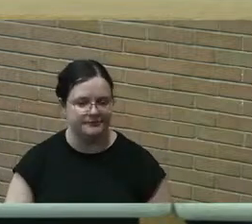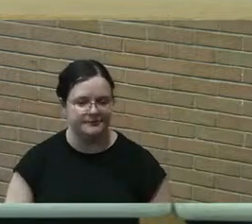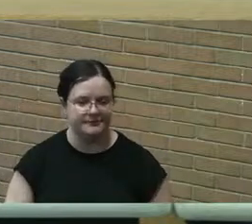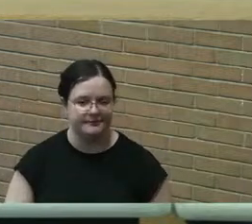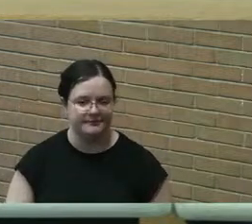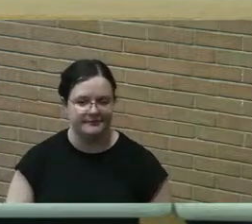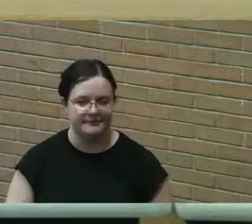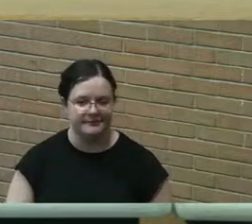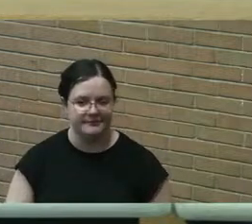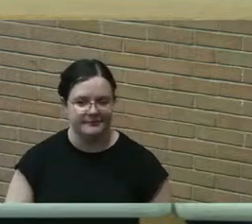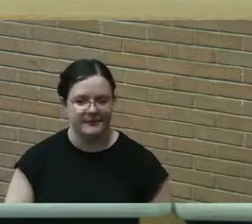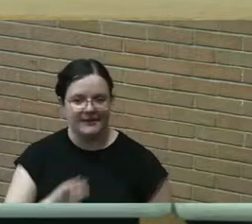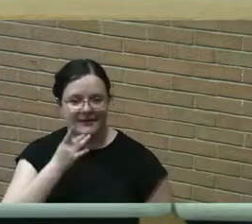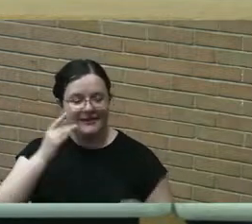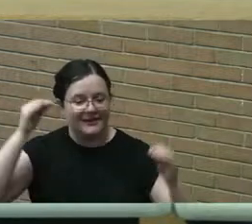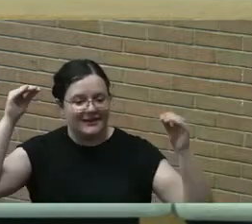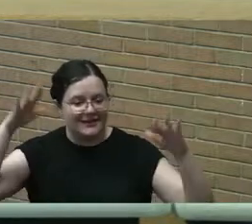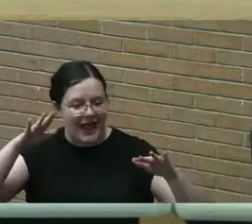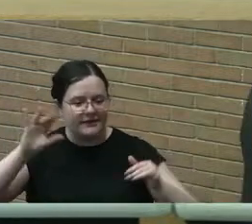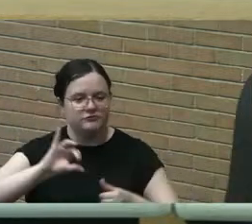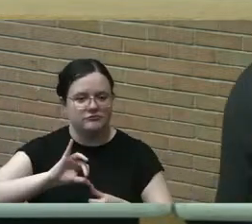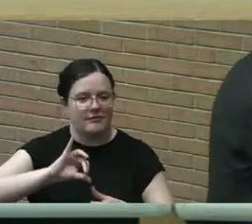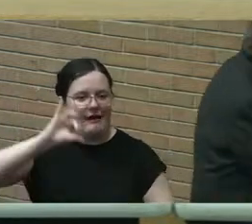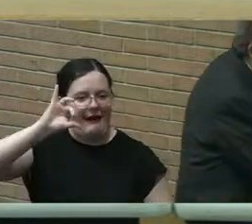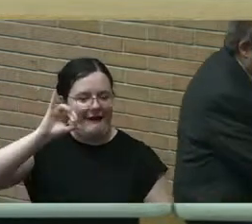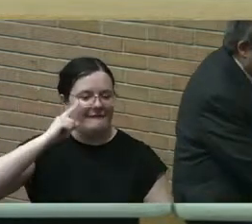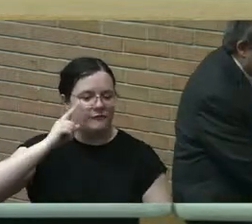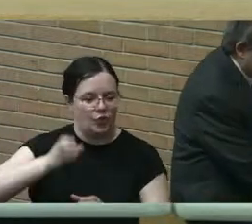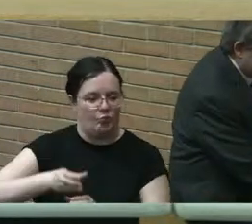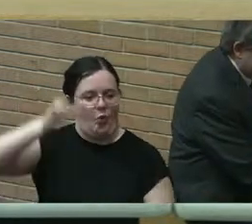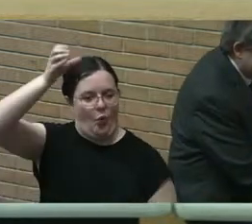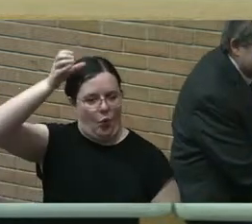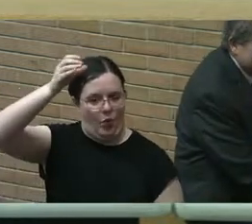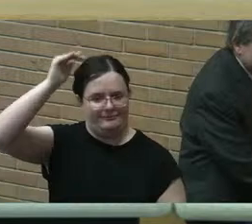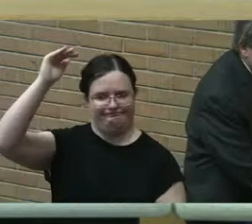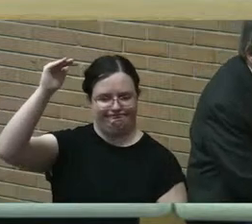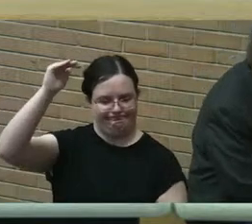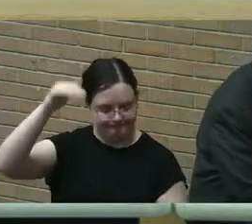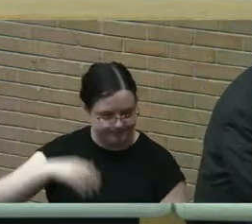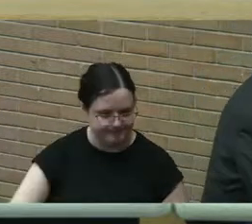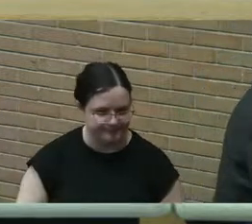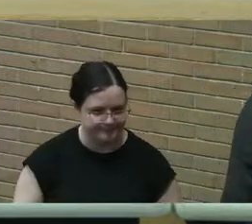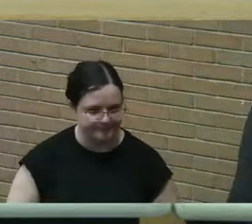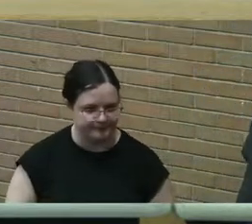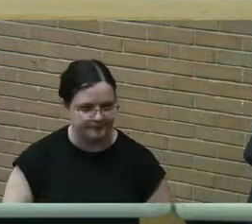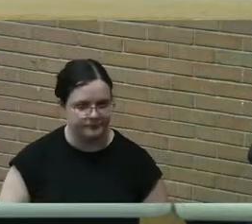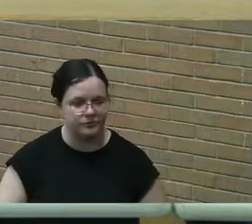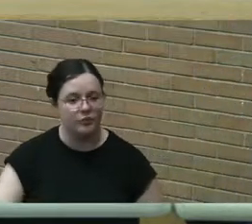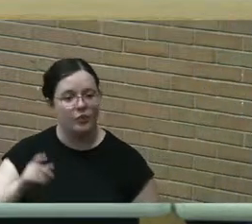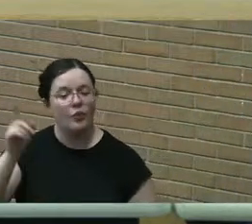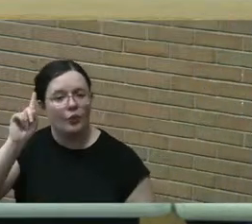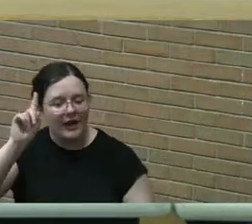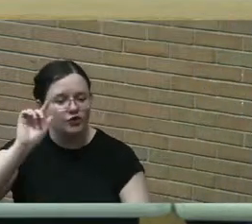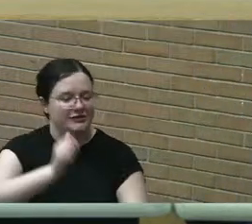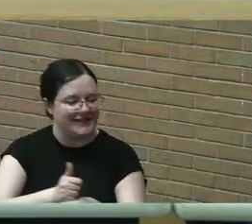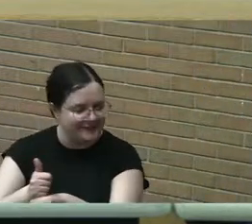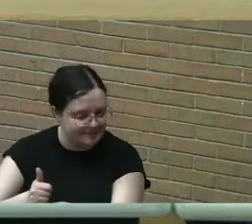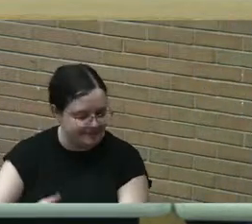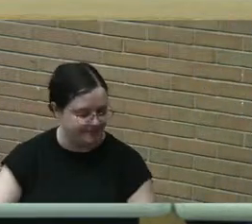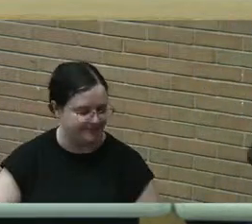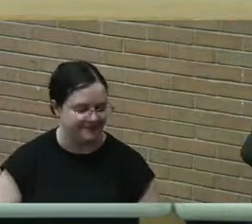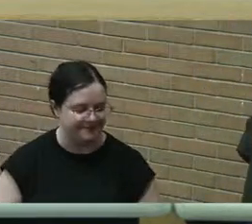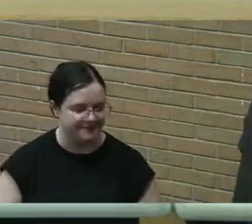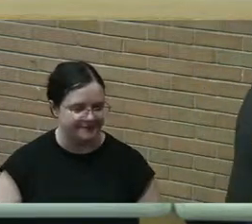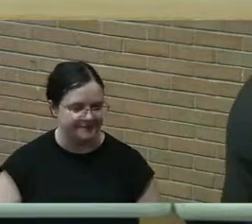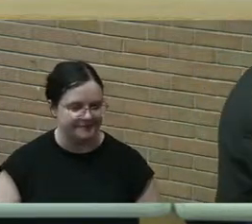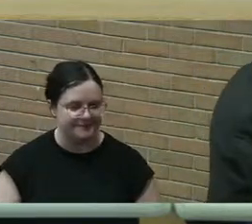and height of the poles and their location in the